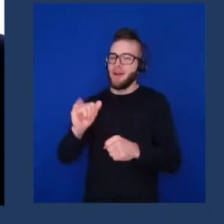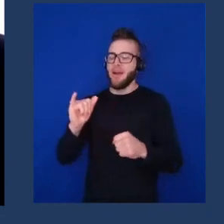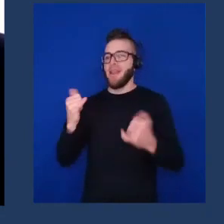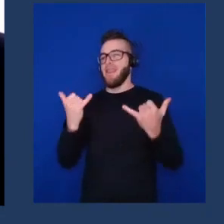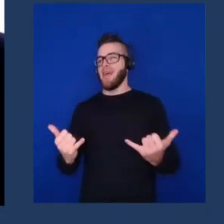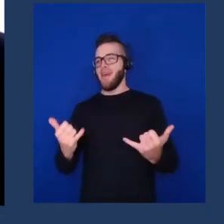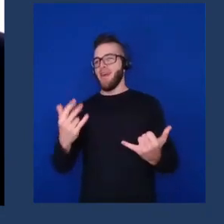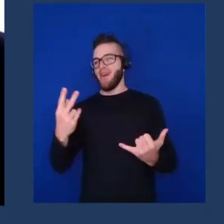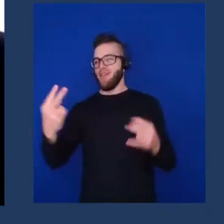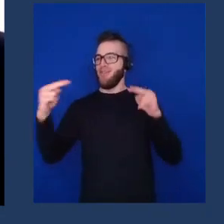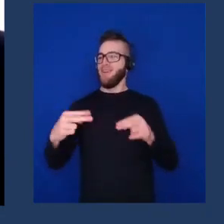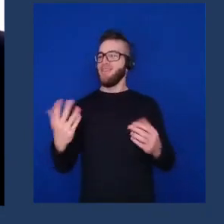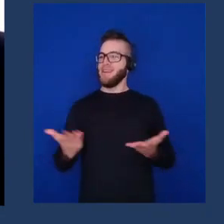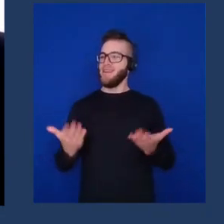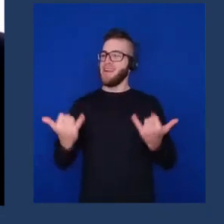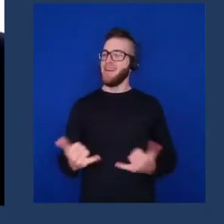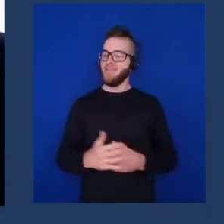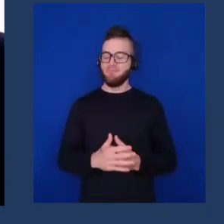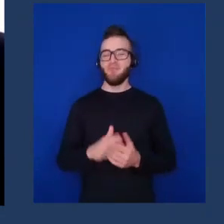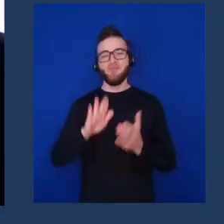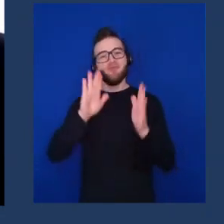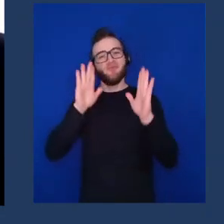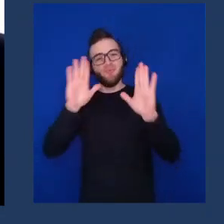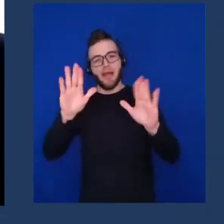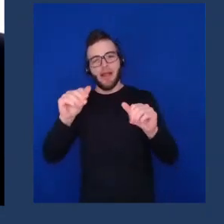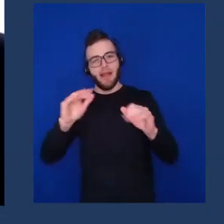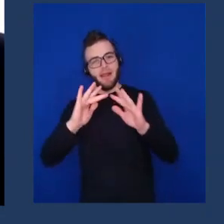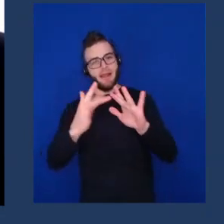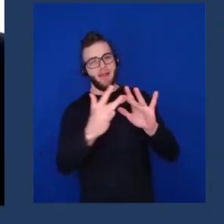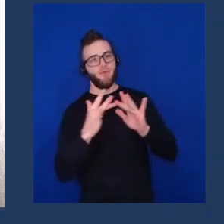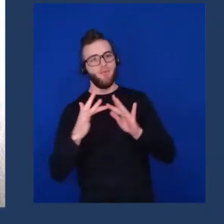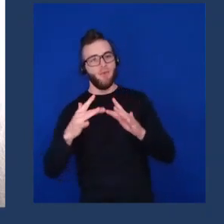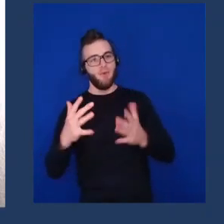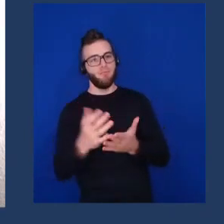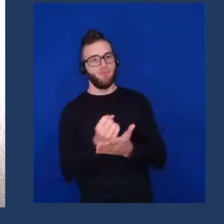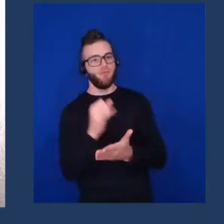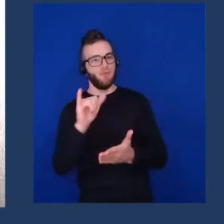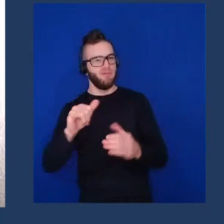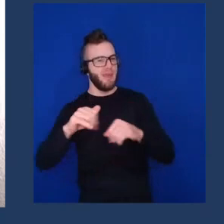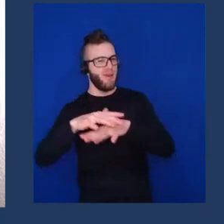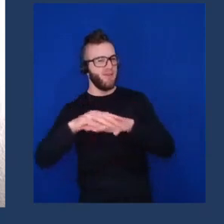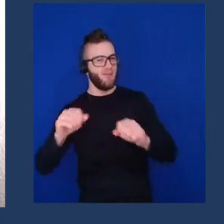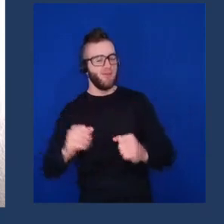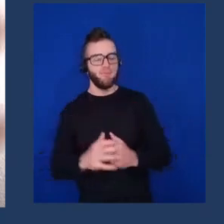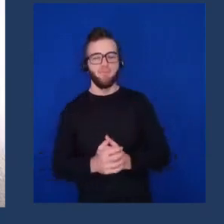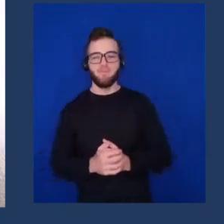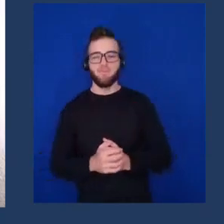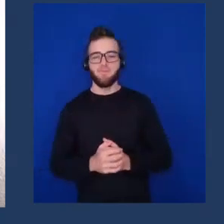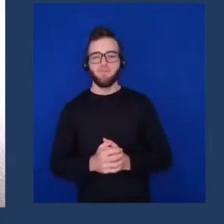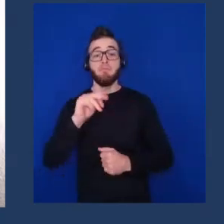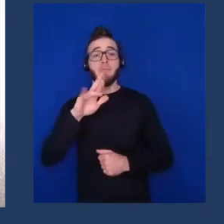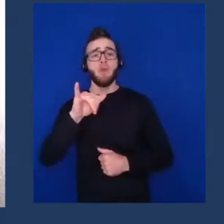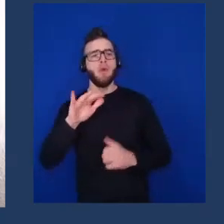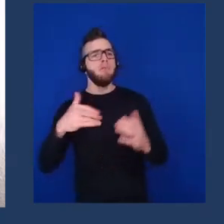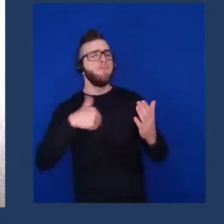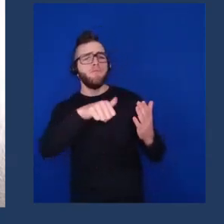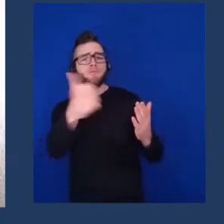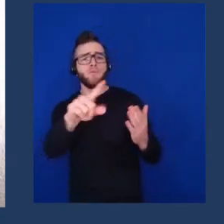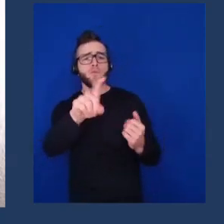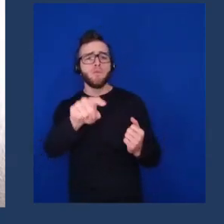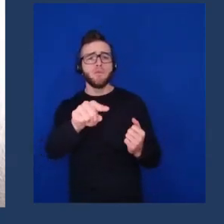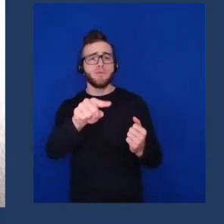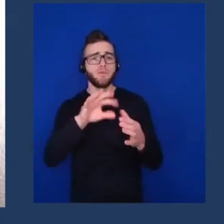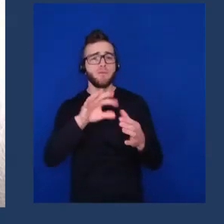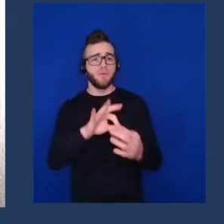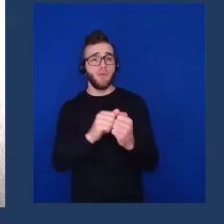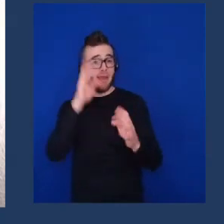opportunity. Great. We have another question about innovation and like where things are going. John, I'll switch over